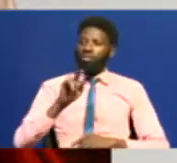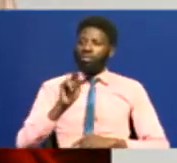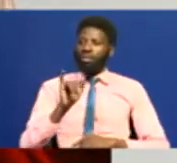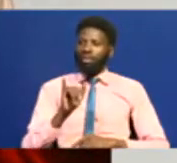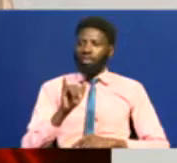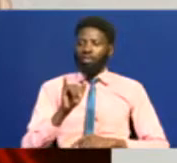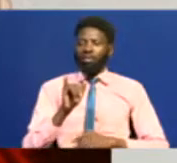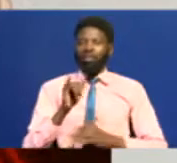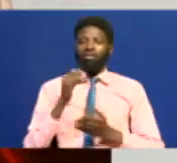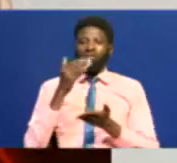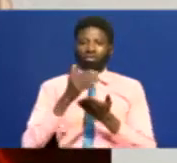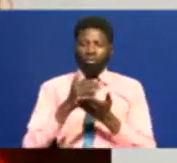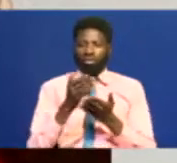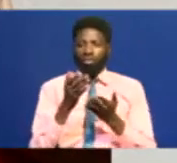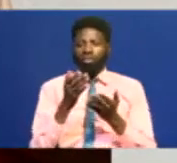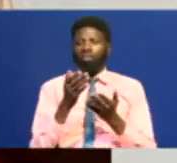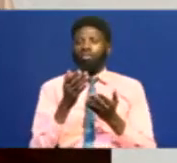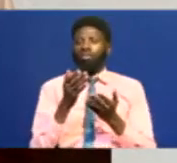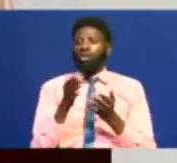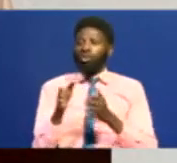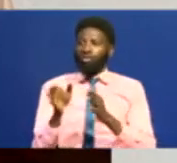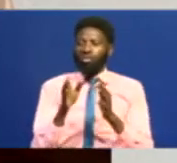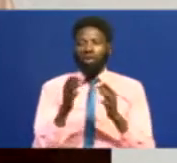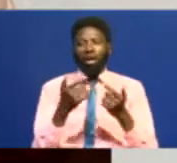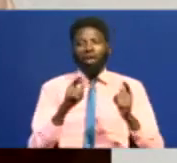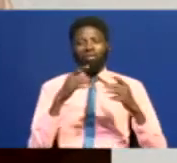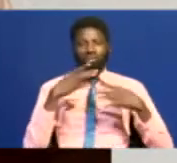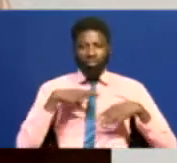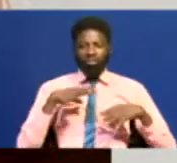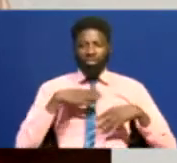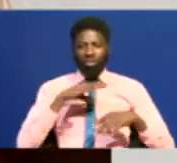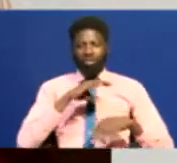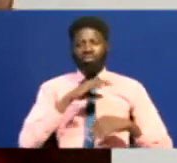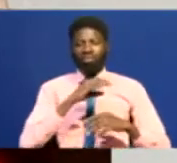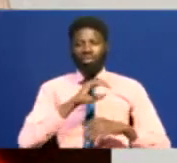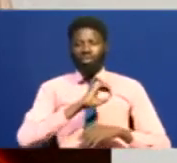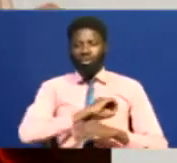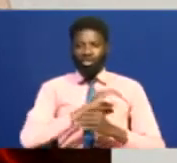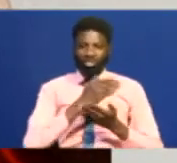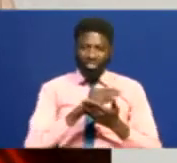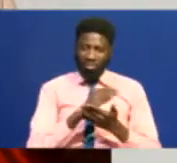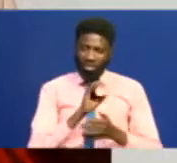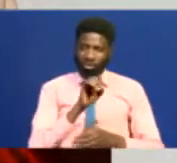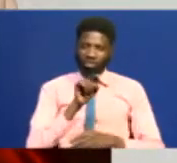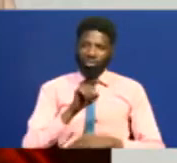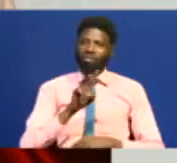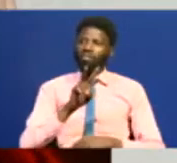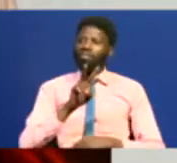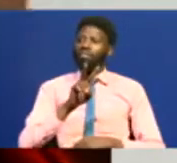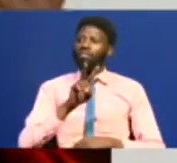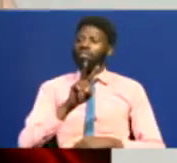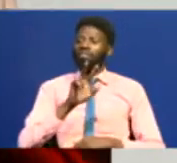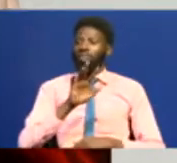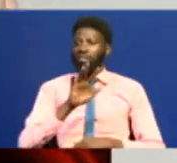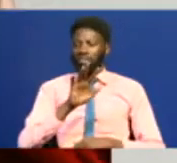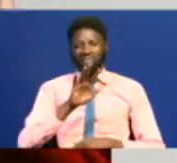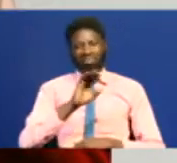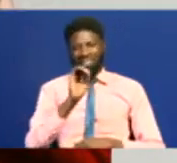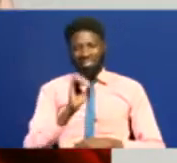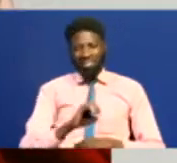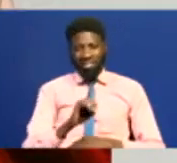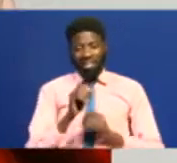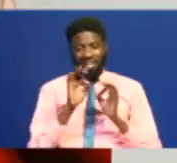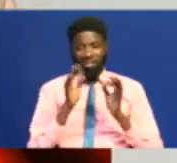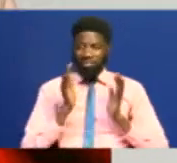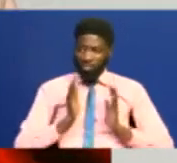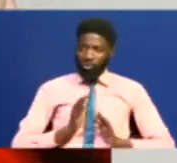young people to own a stake in your company. Mm-hmm. It could be as small as, you know, 0.5%, but when somebody is part of your vision, then you don't get to